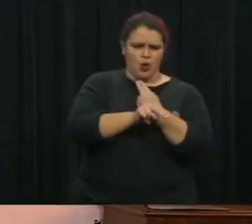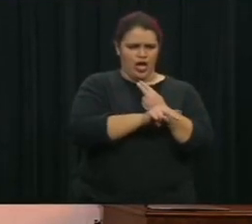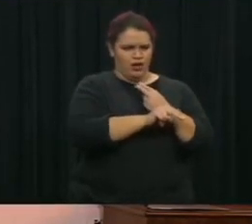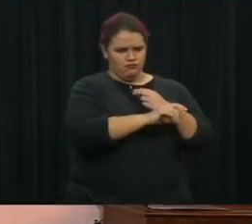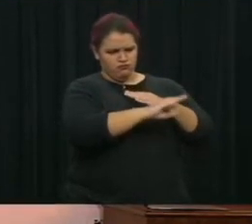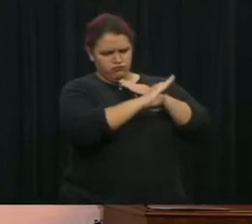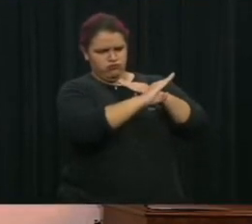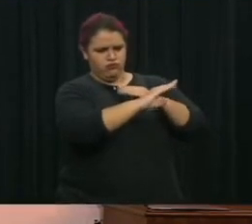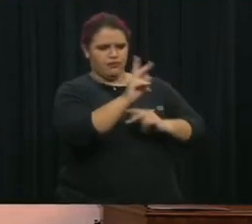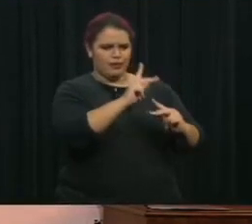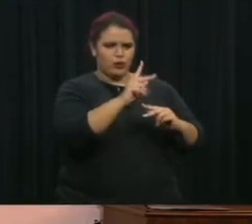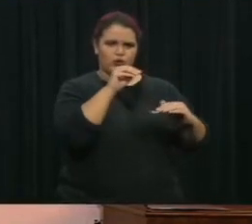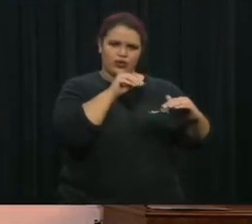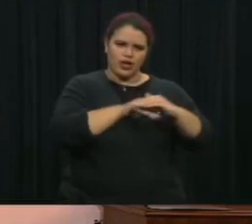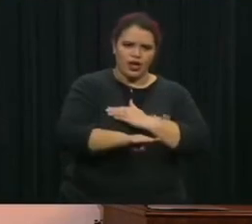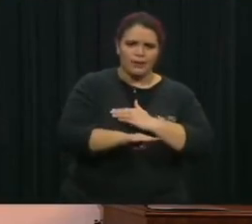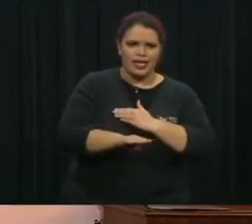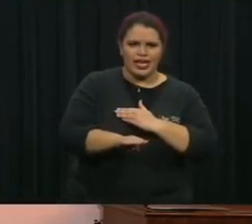certainly encourage people, or,